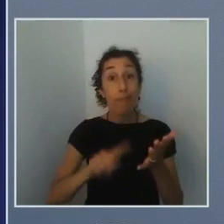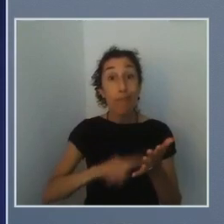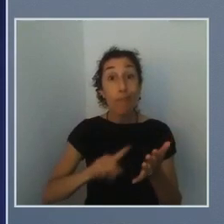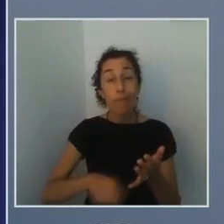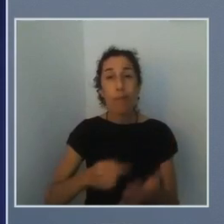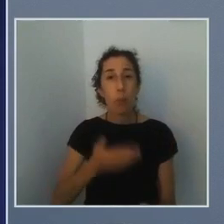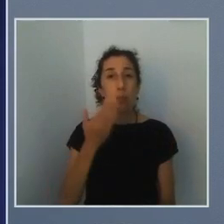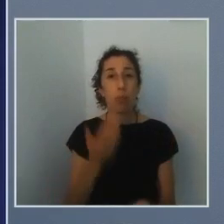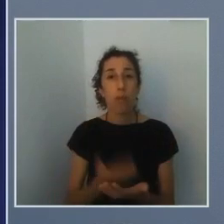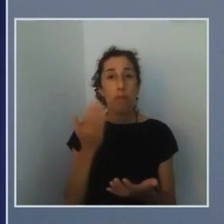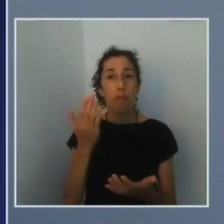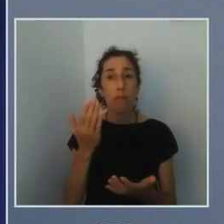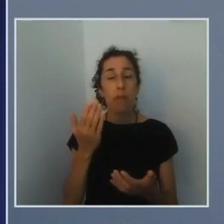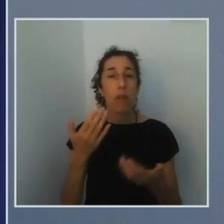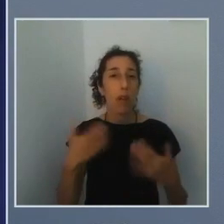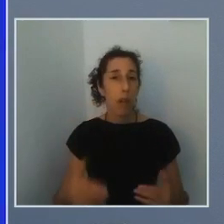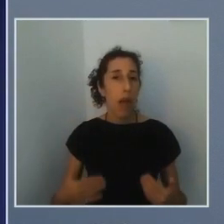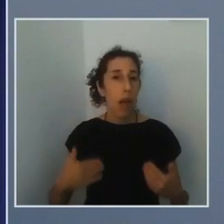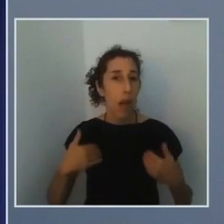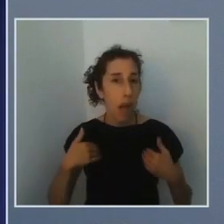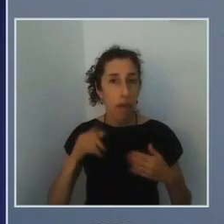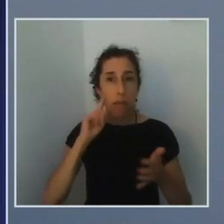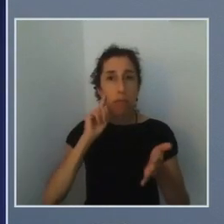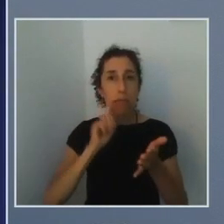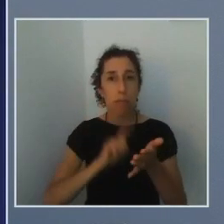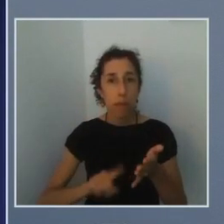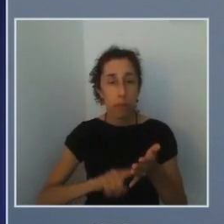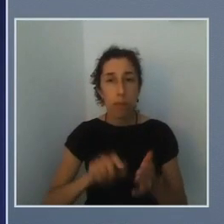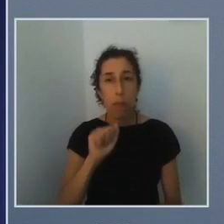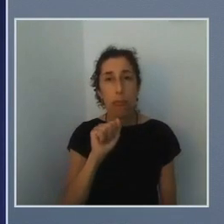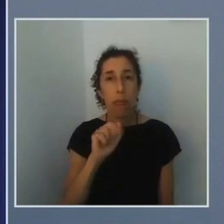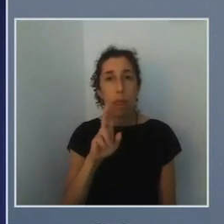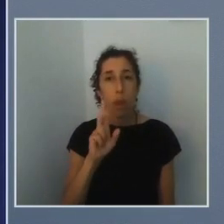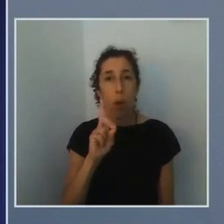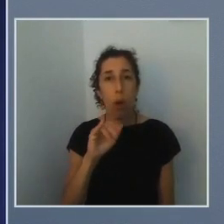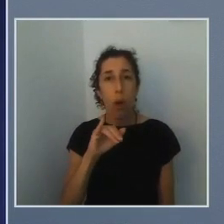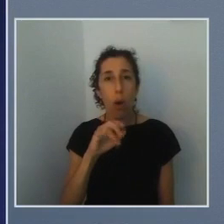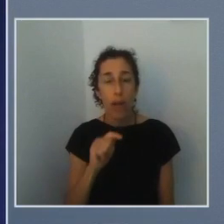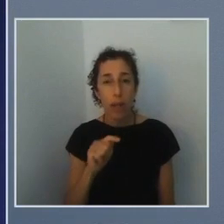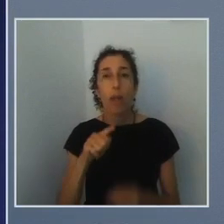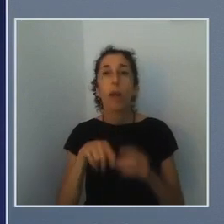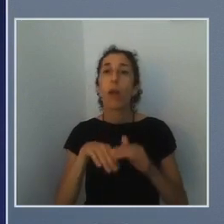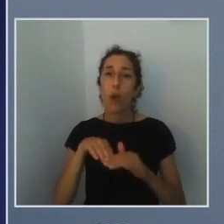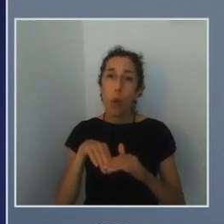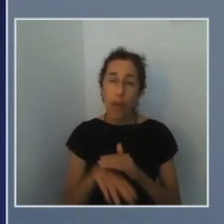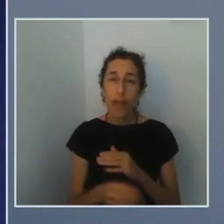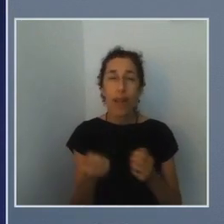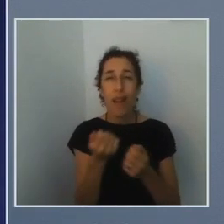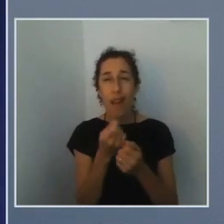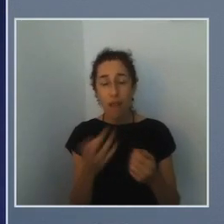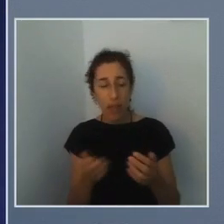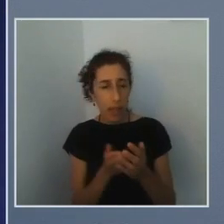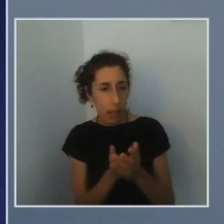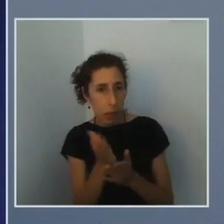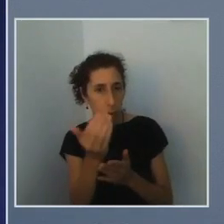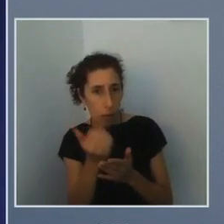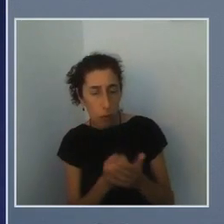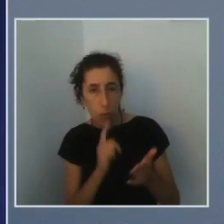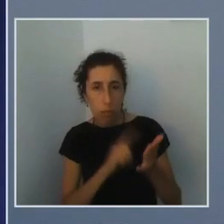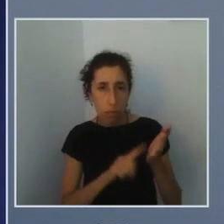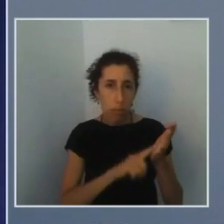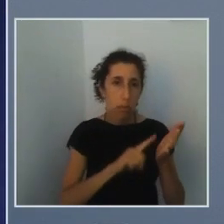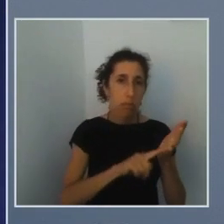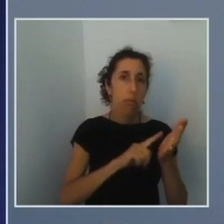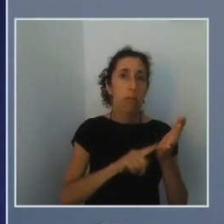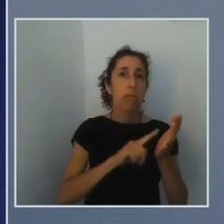its duty to ensure appropriate, competent, and judicious stewardship of assets